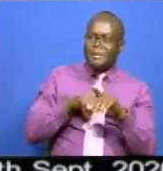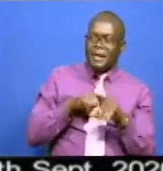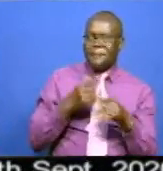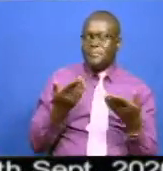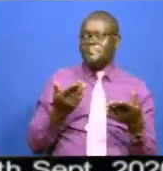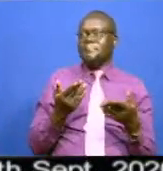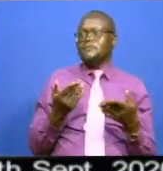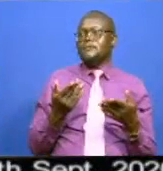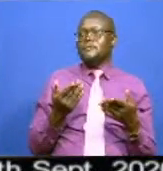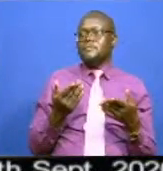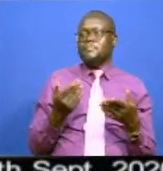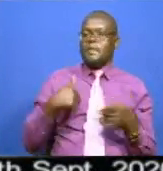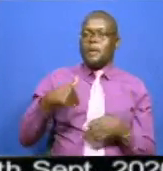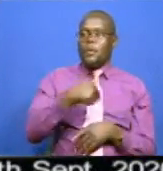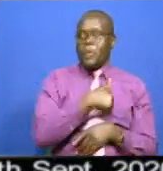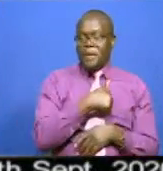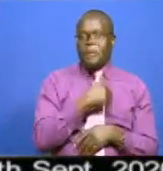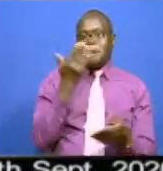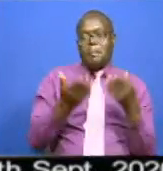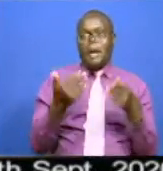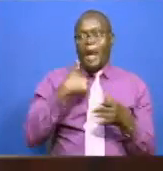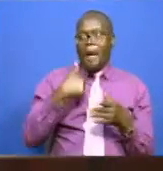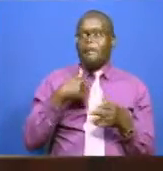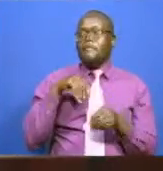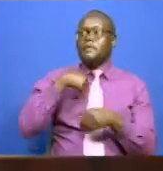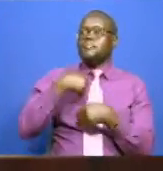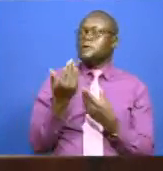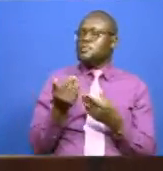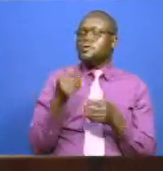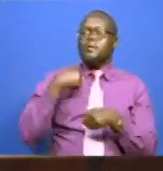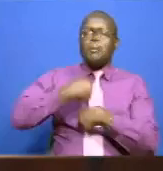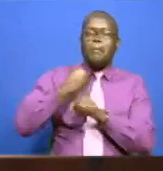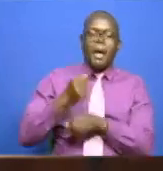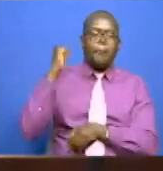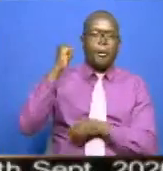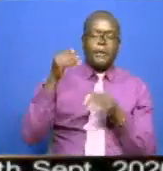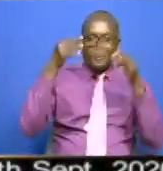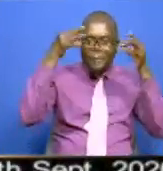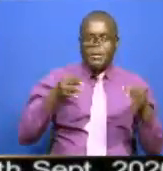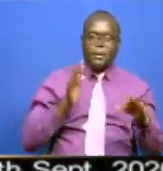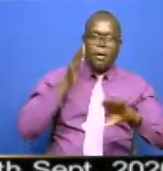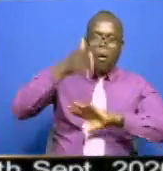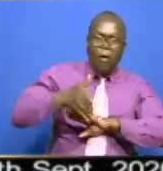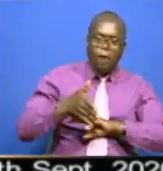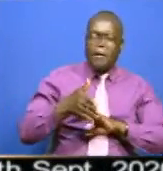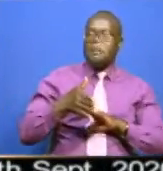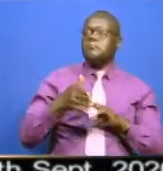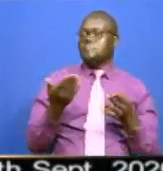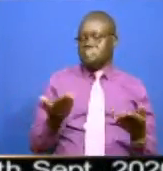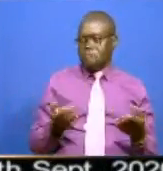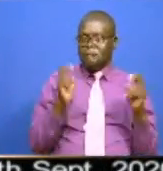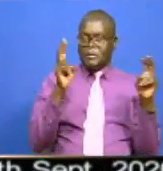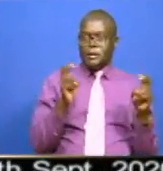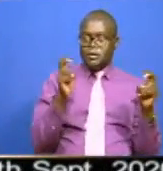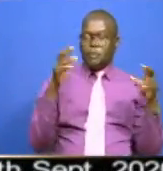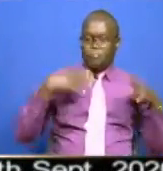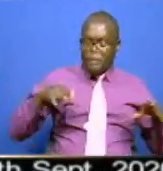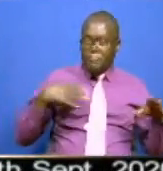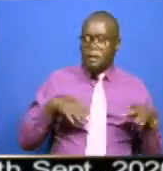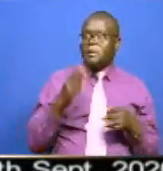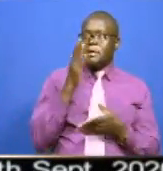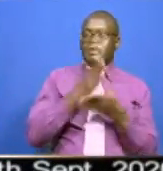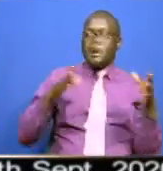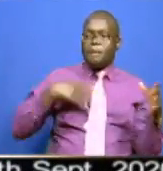calls, we may actually have to make political decisions over mathematical decisions. And I know there are people who are not